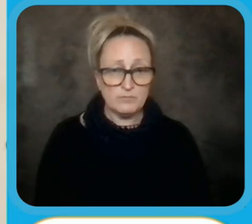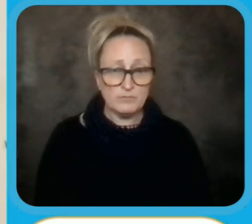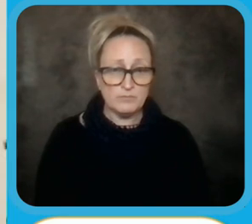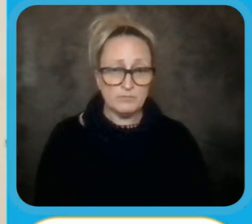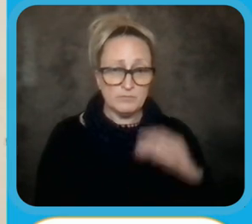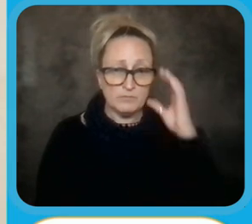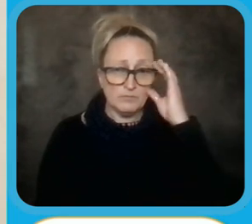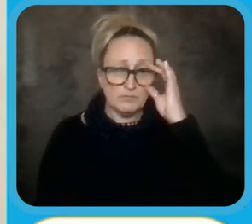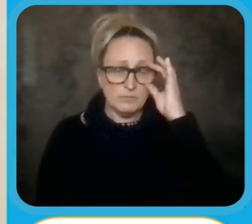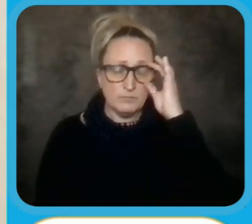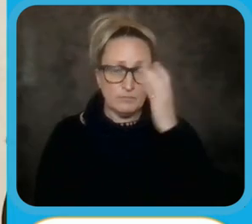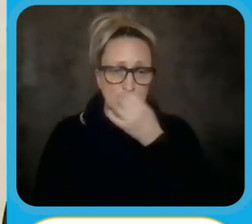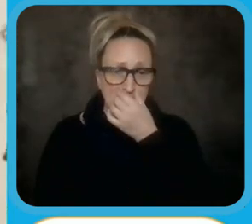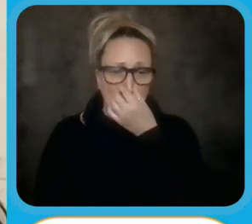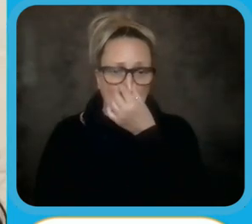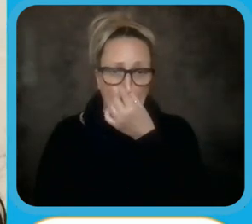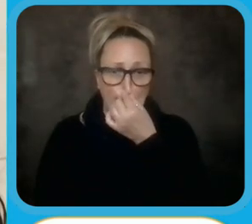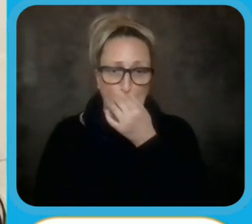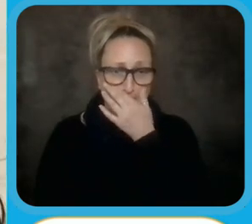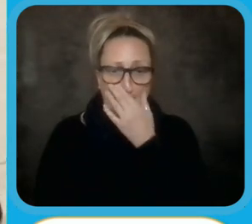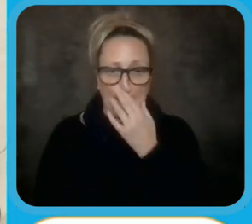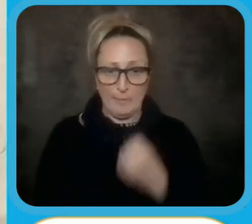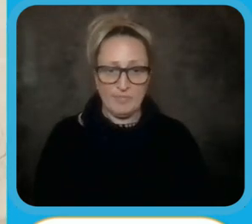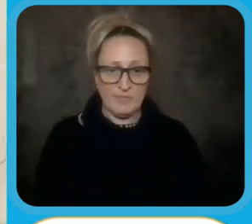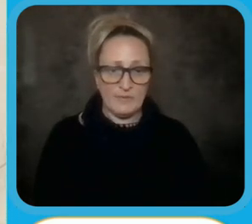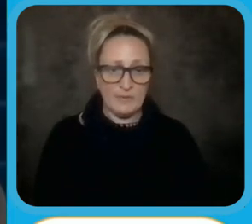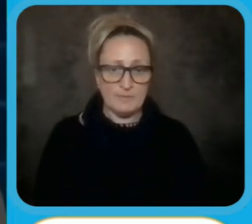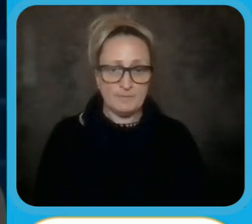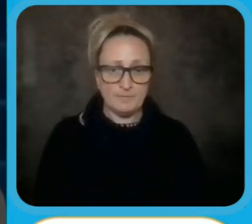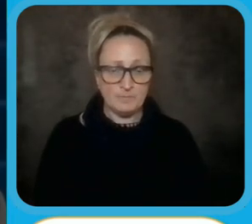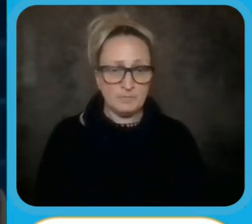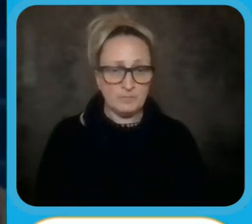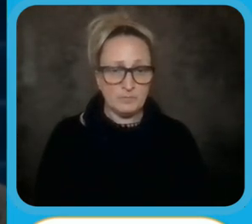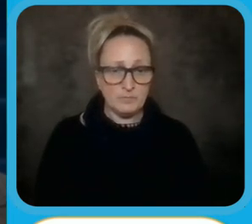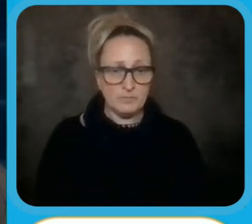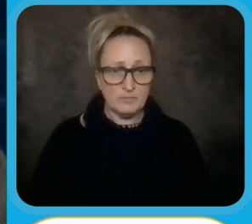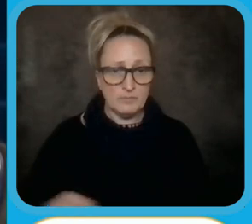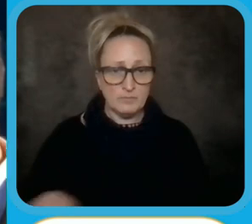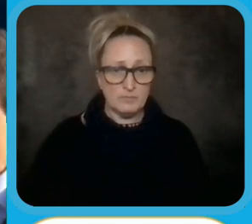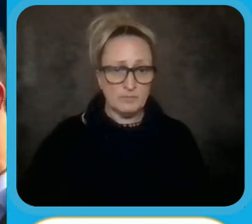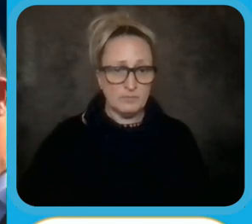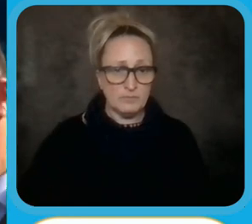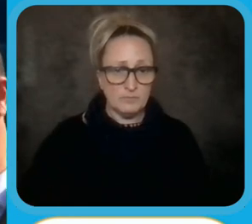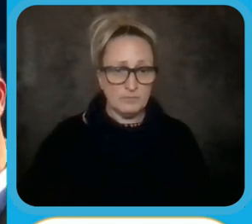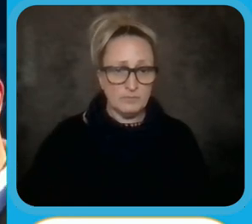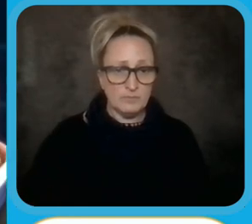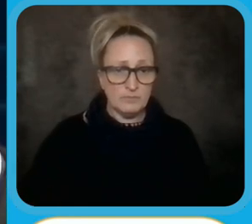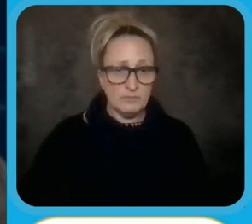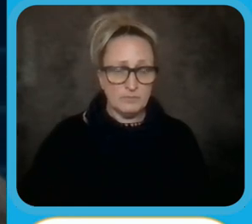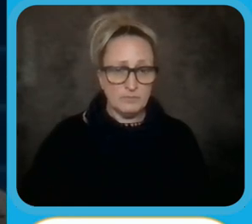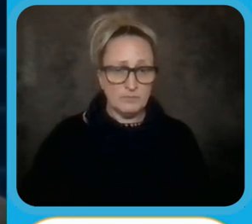office upon which I am about to enter. So help me God. Congratulations, Mr. President.